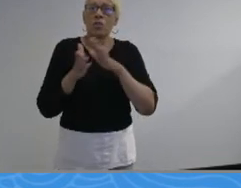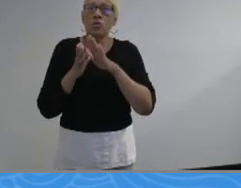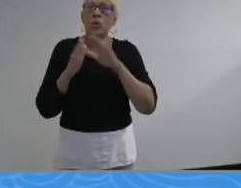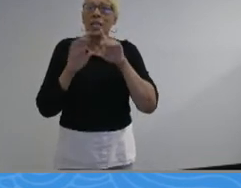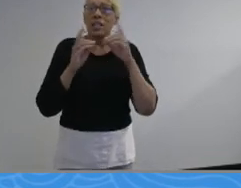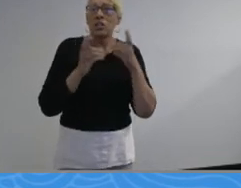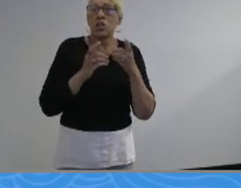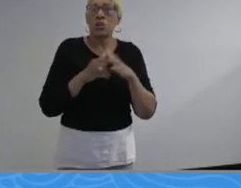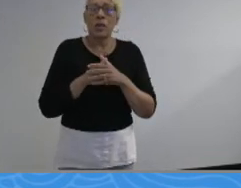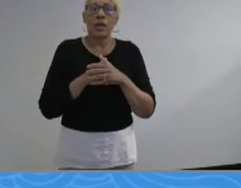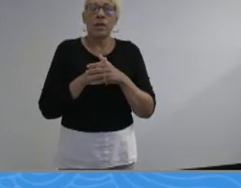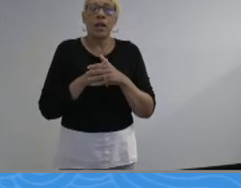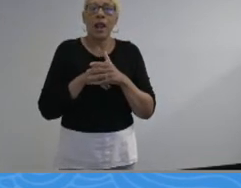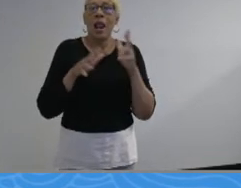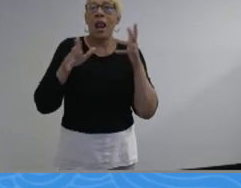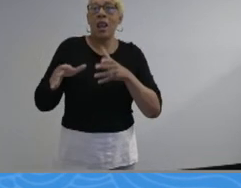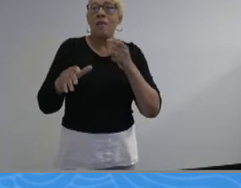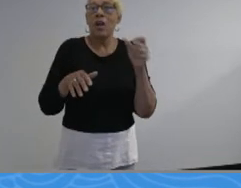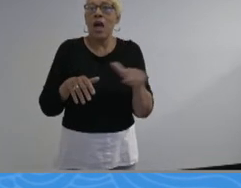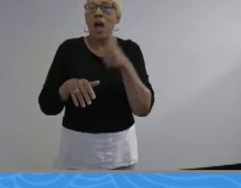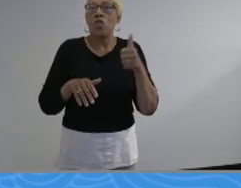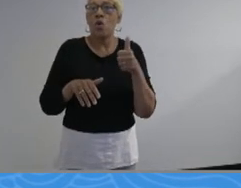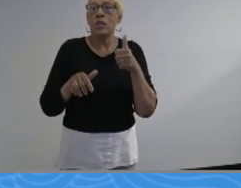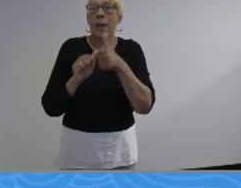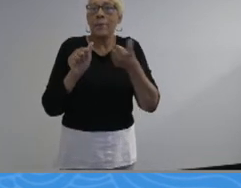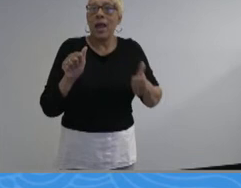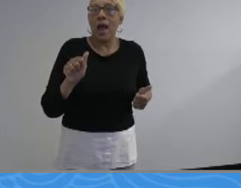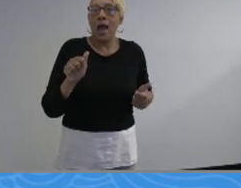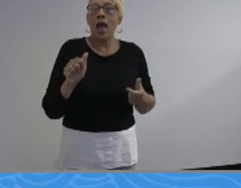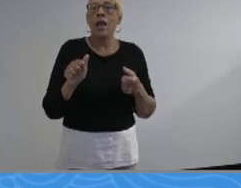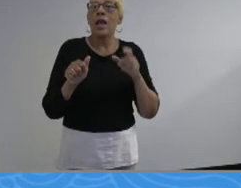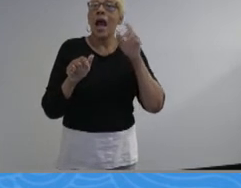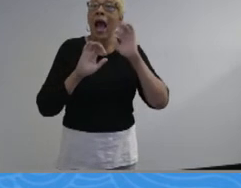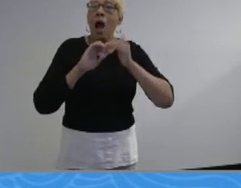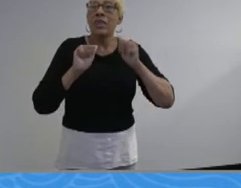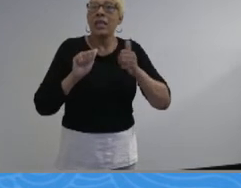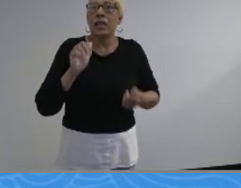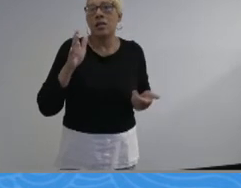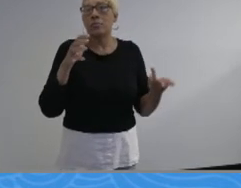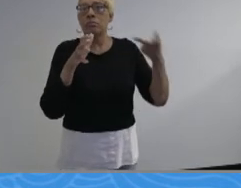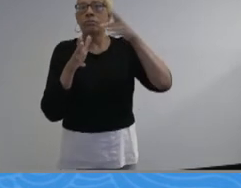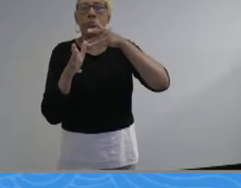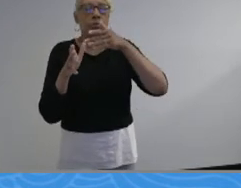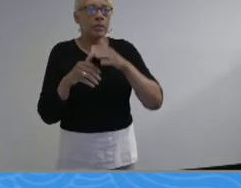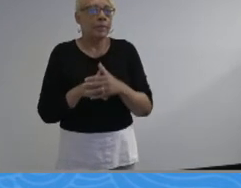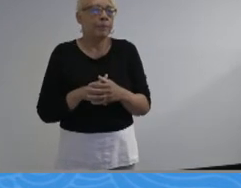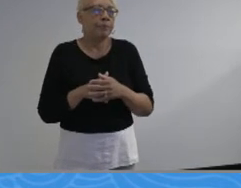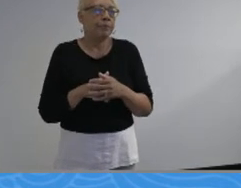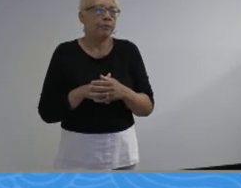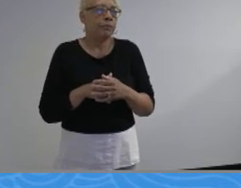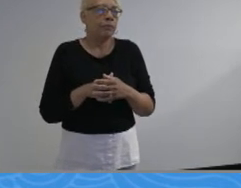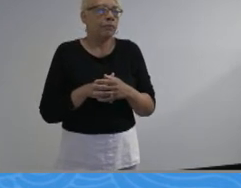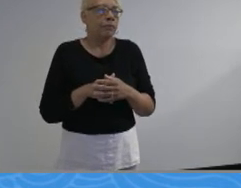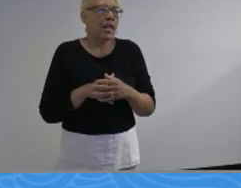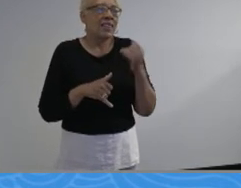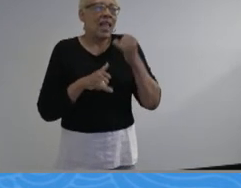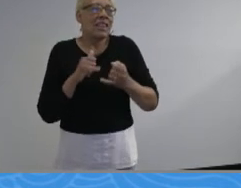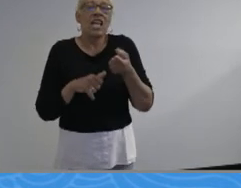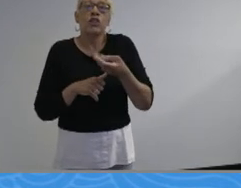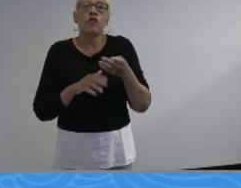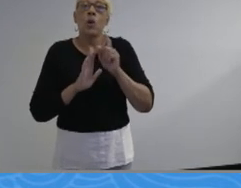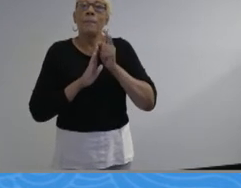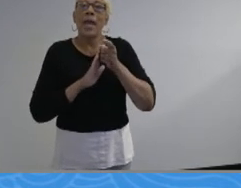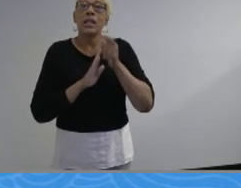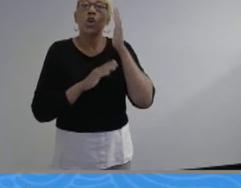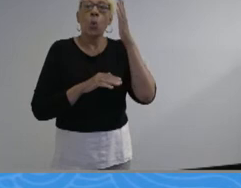behind prioritized? All right, next slide, please. So in the last few minutes, I'm just